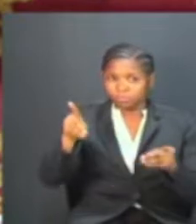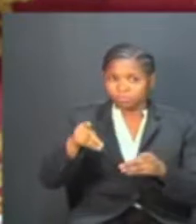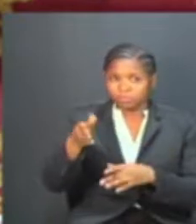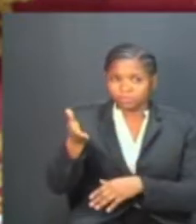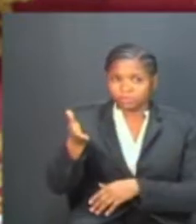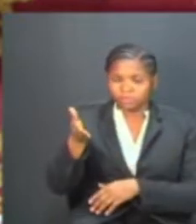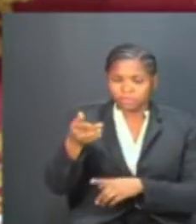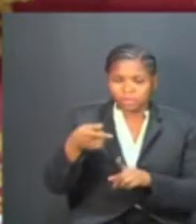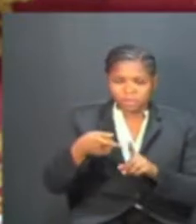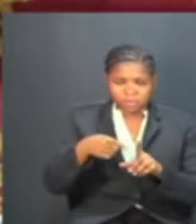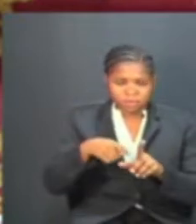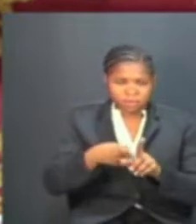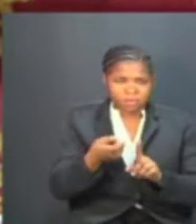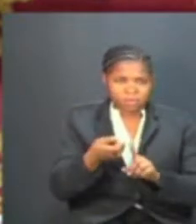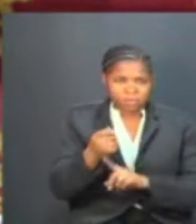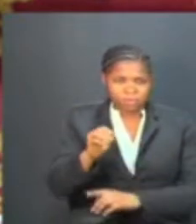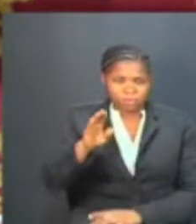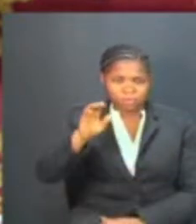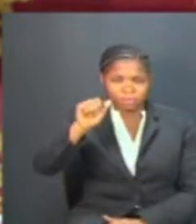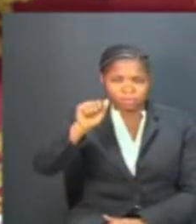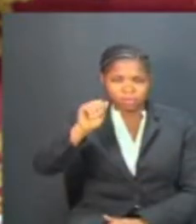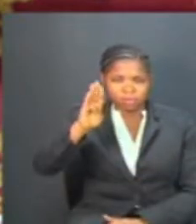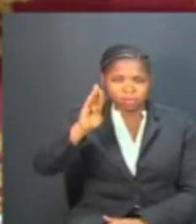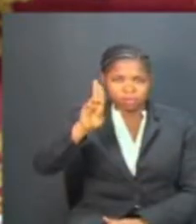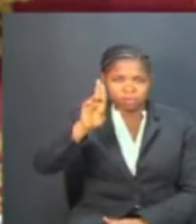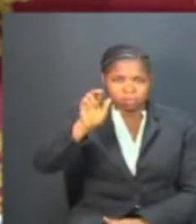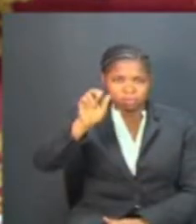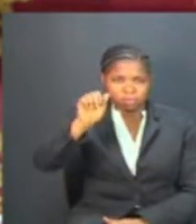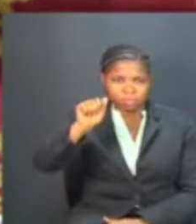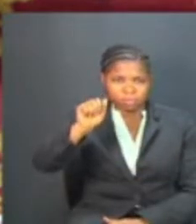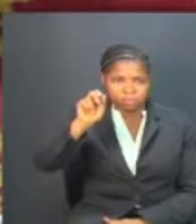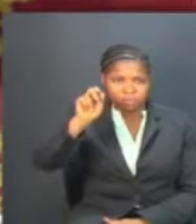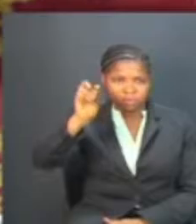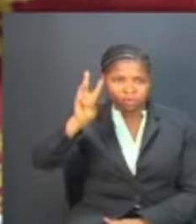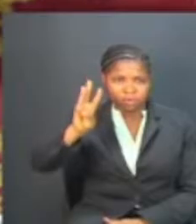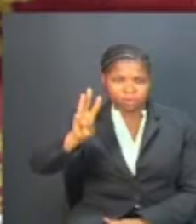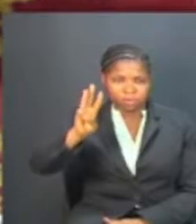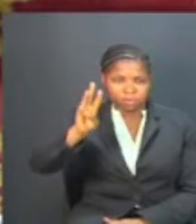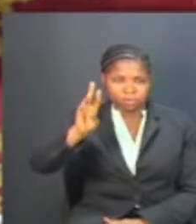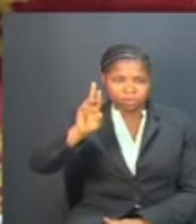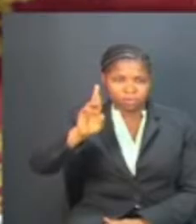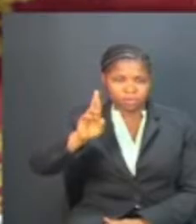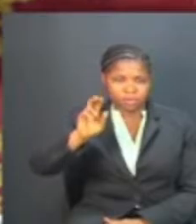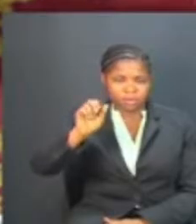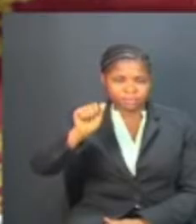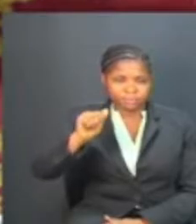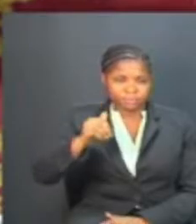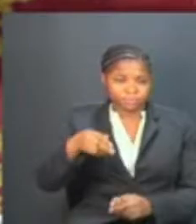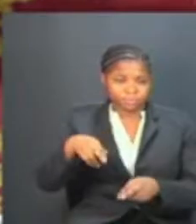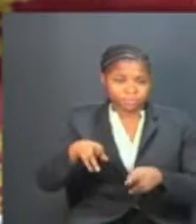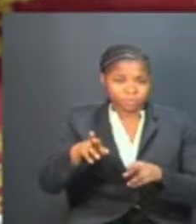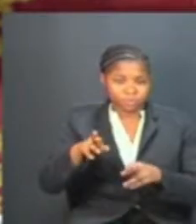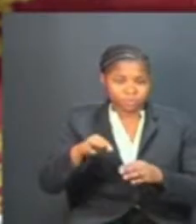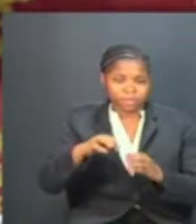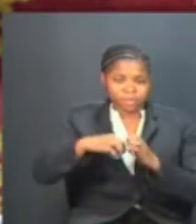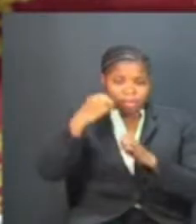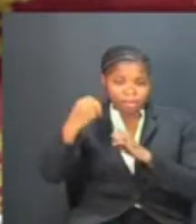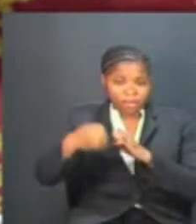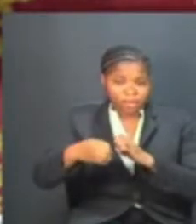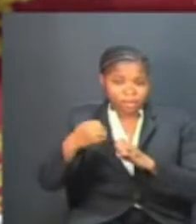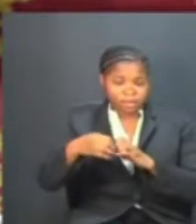starts from Abuakwa Nkawie Road and ends on the Chedia Trabom